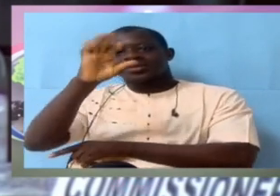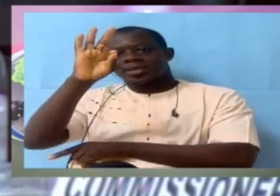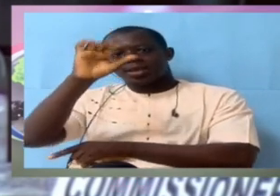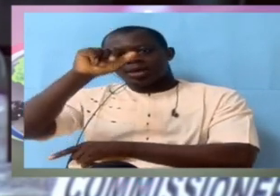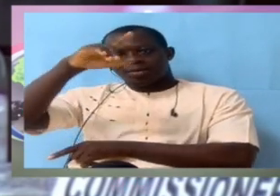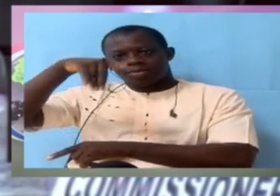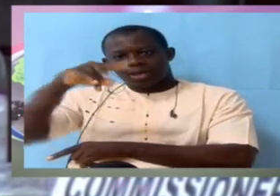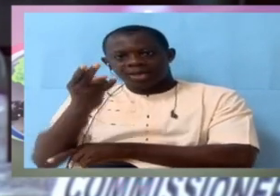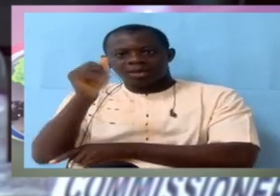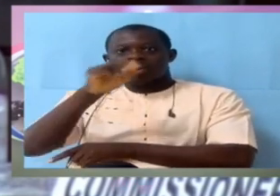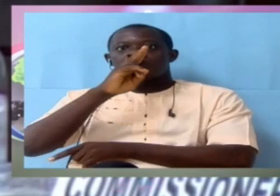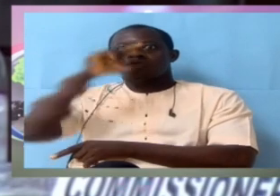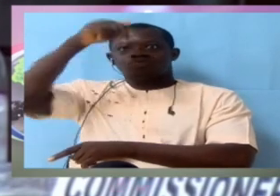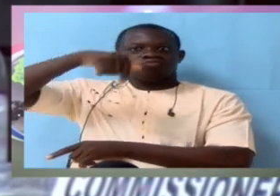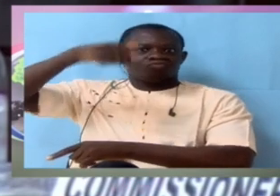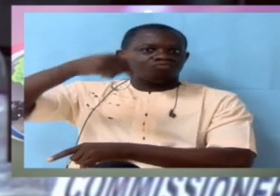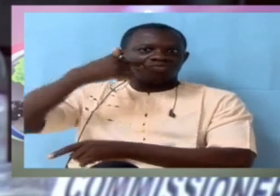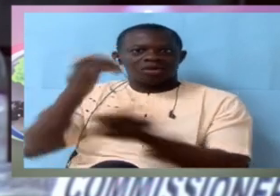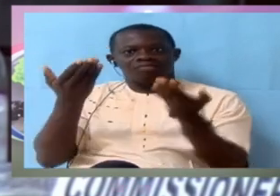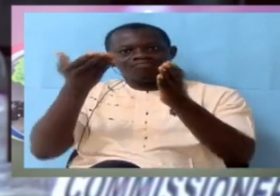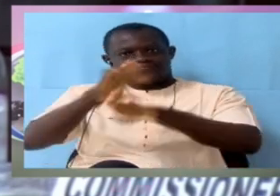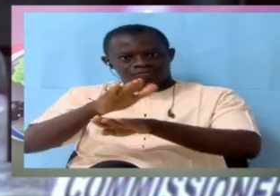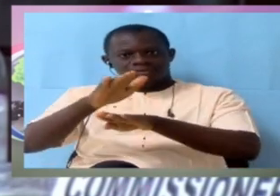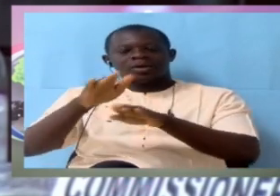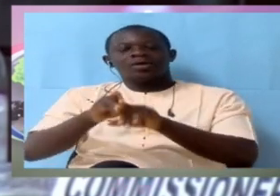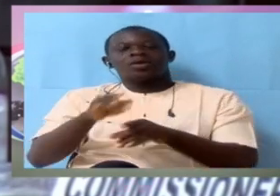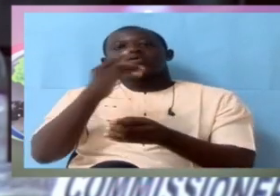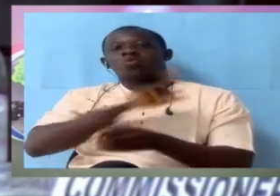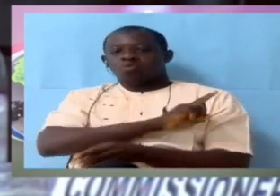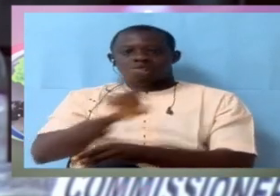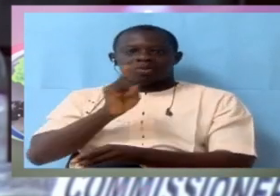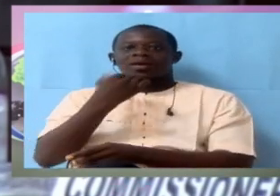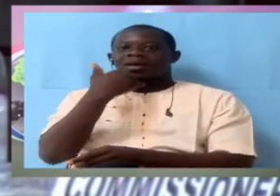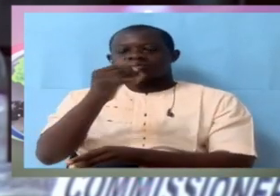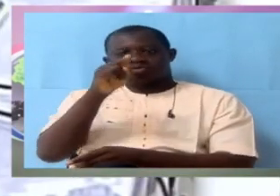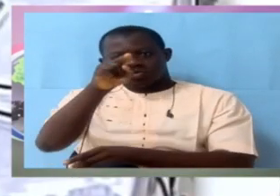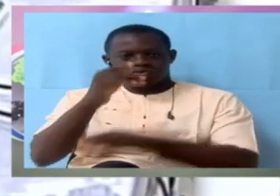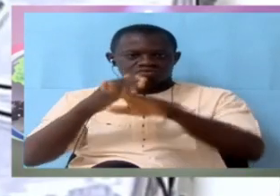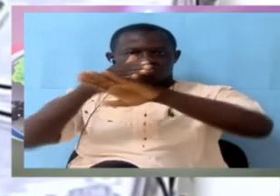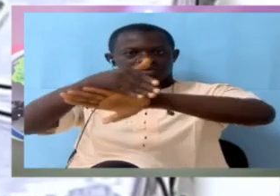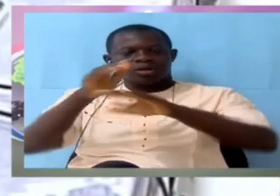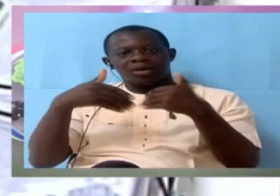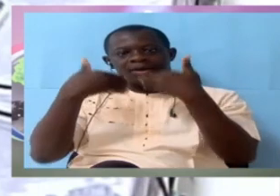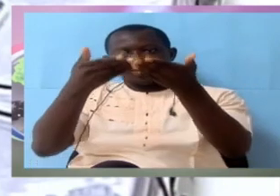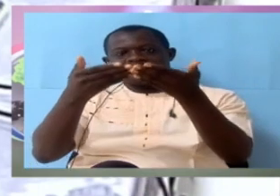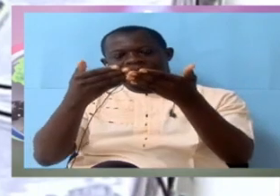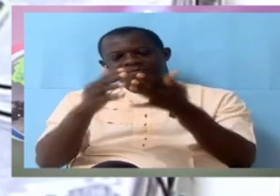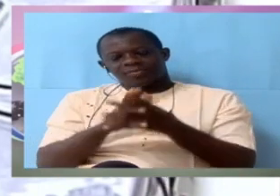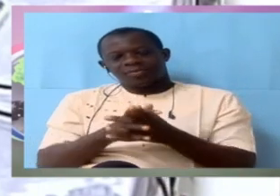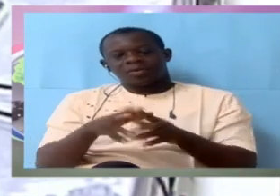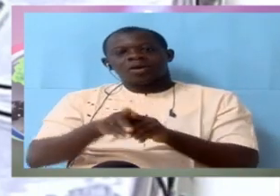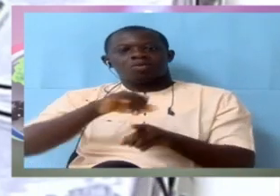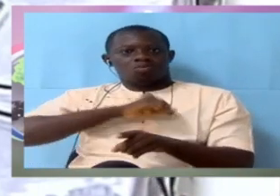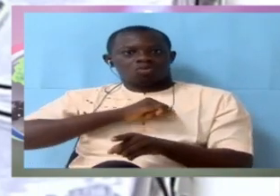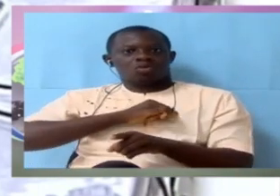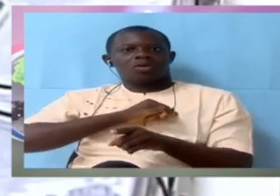be laid to rest today. We ask that you continue to grant his